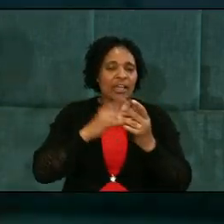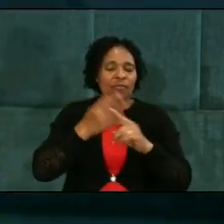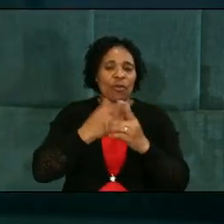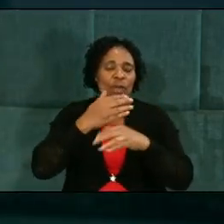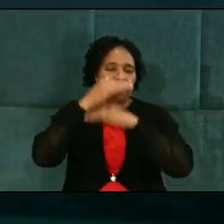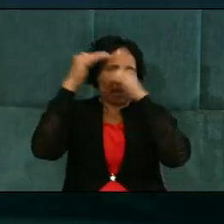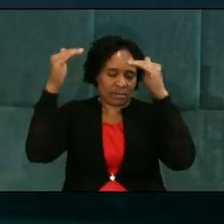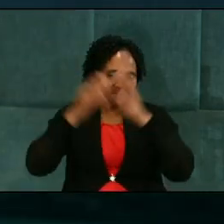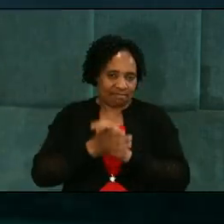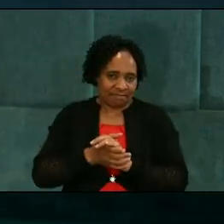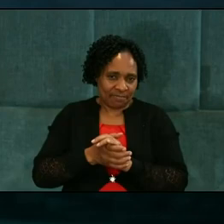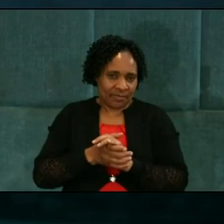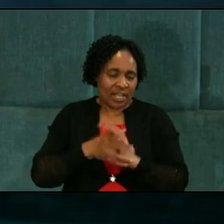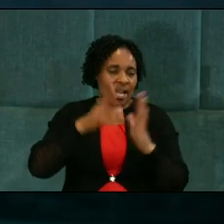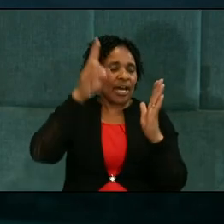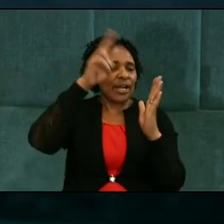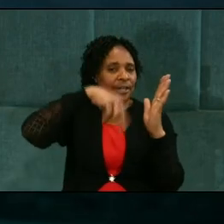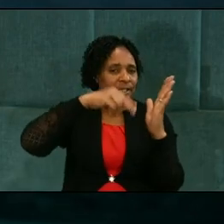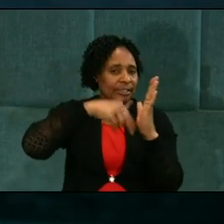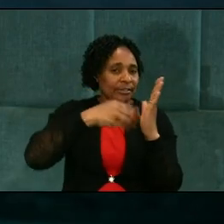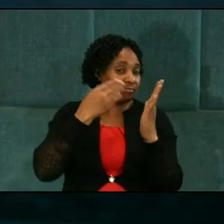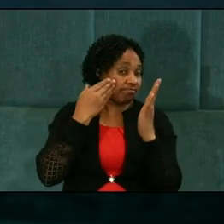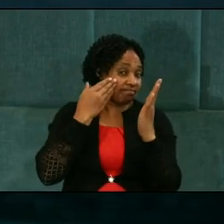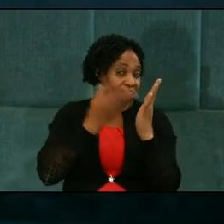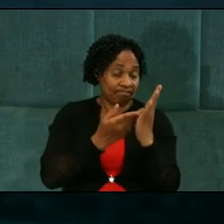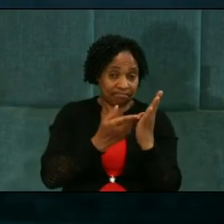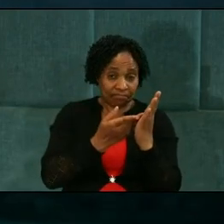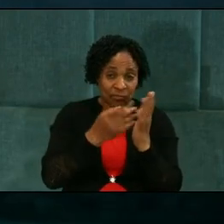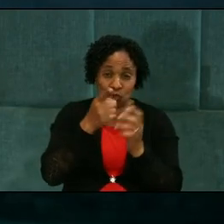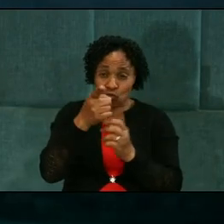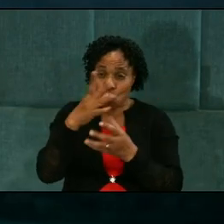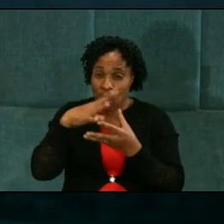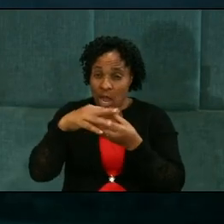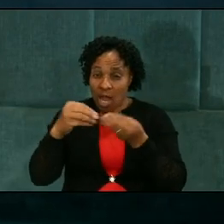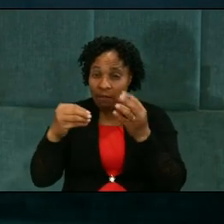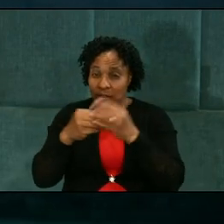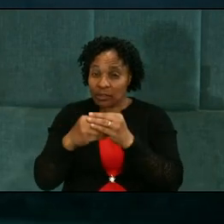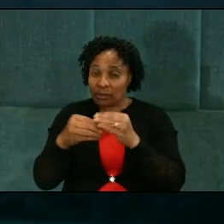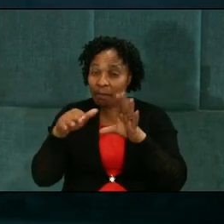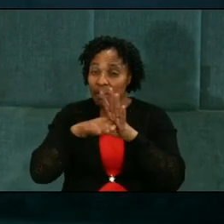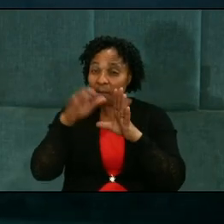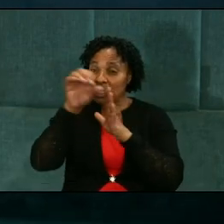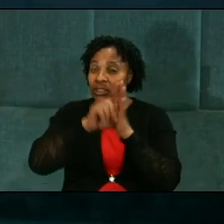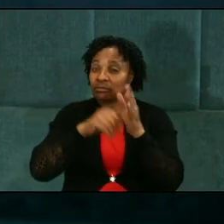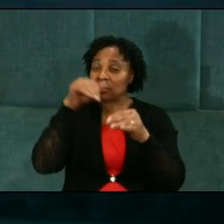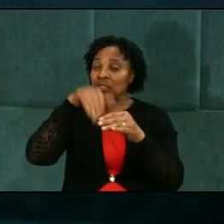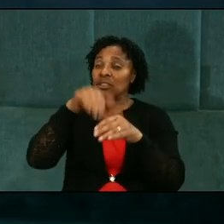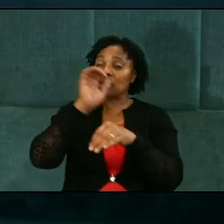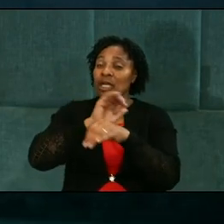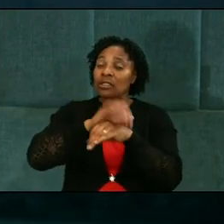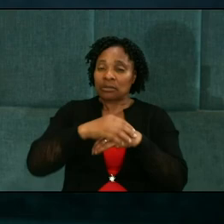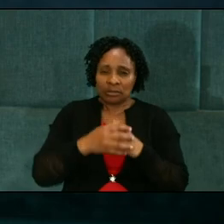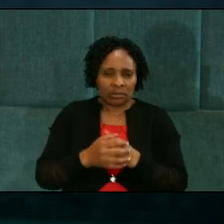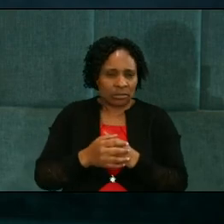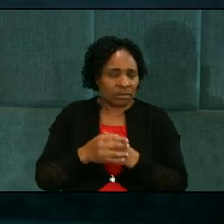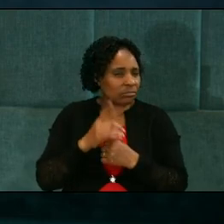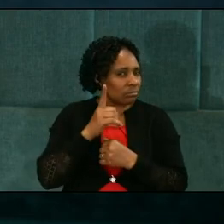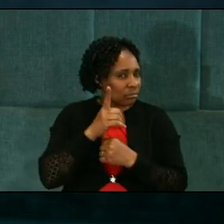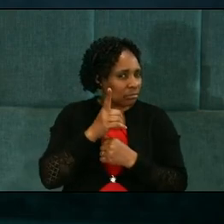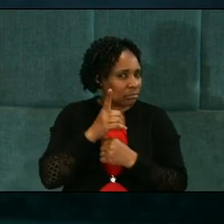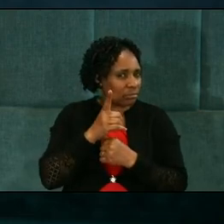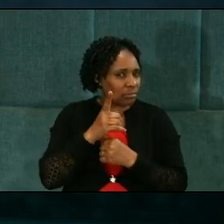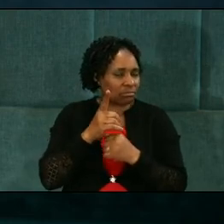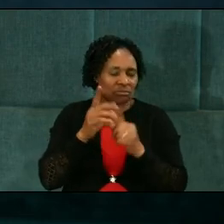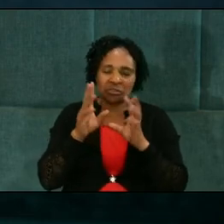heaven, that reads like that, are you comfortable with your membership in this church? Huh?